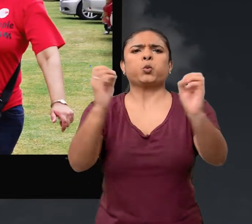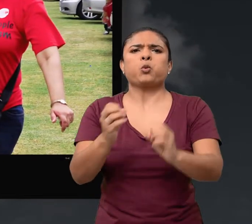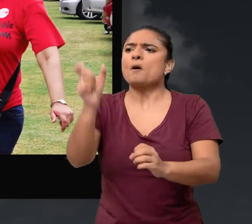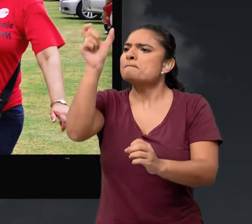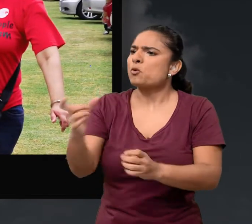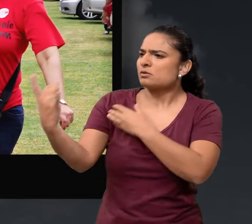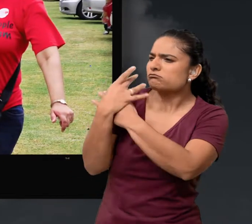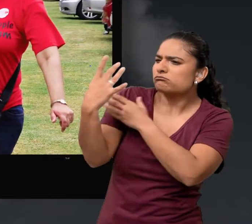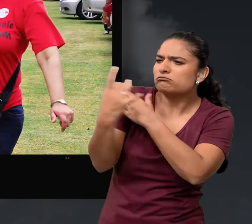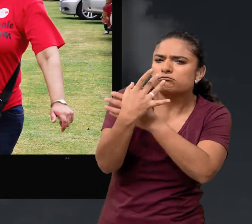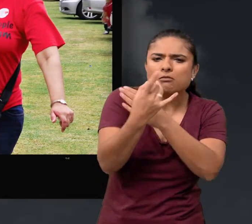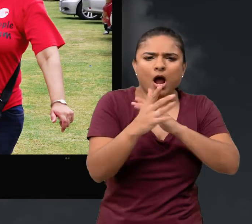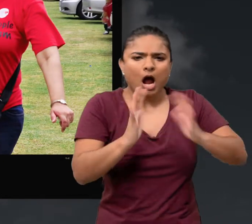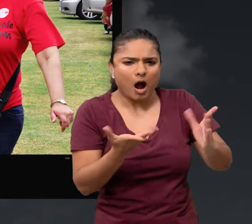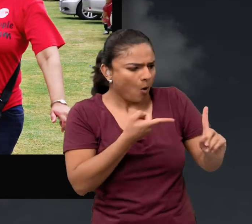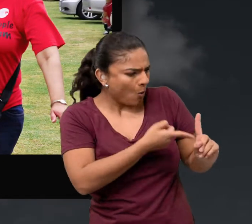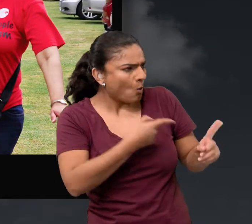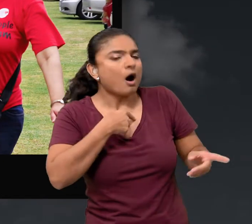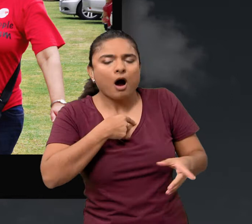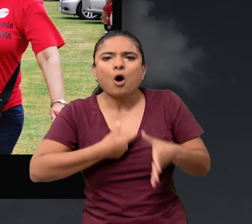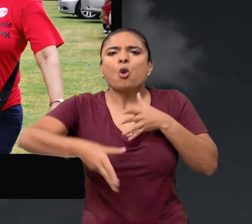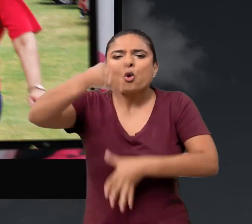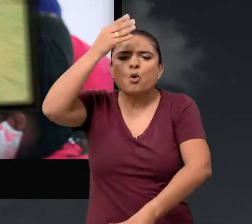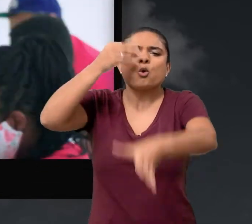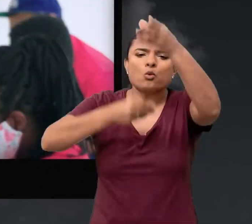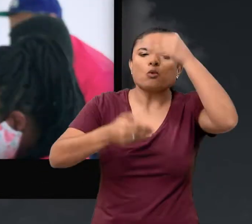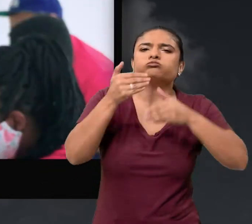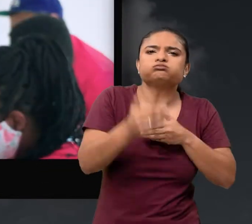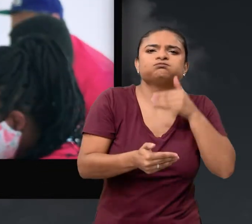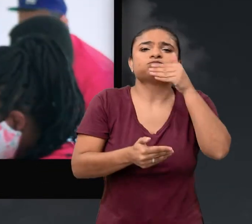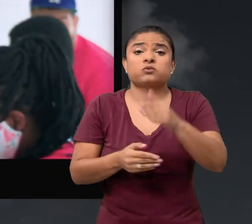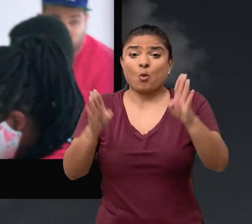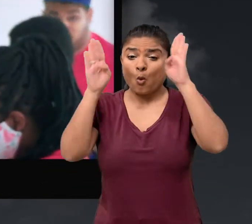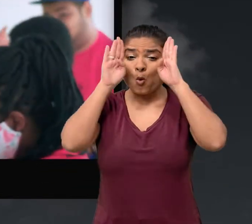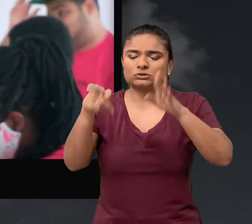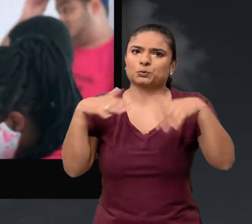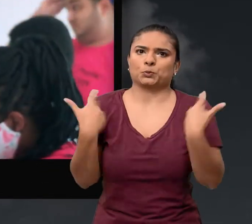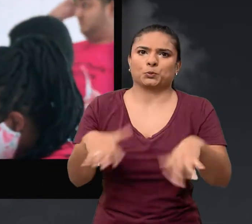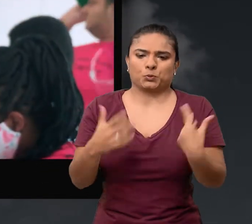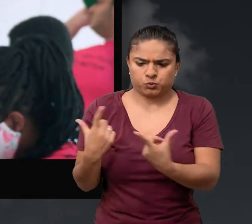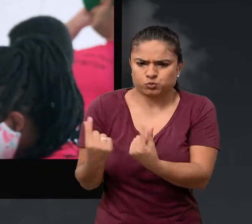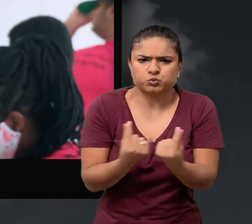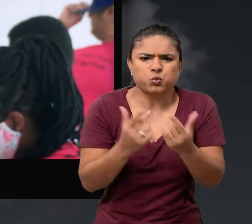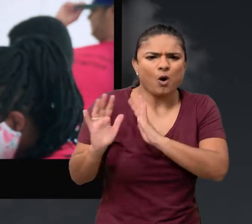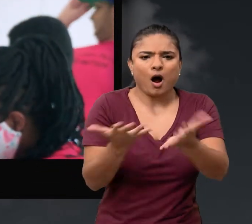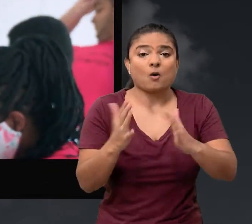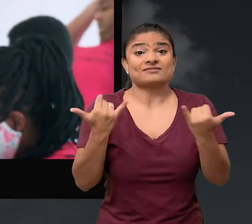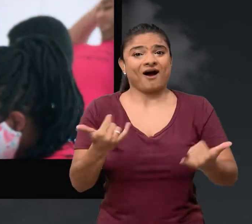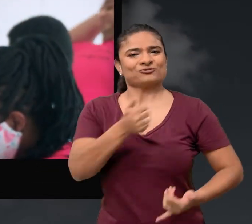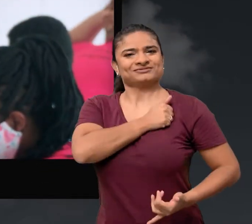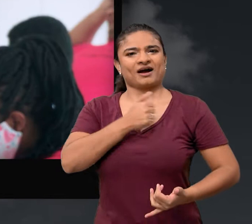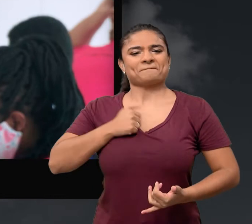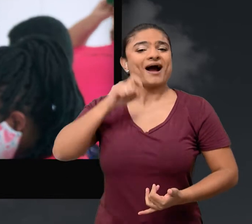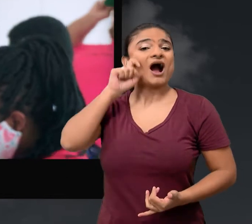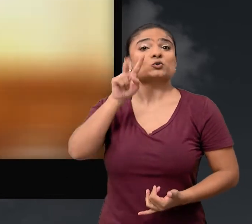you a roadmap on how to navigate this. So it's a learning as you're going, and it's a learning about autism as you're going. So my son is